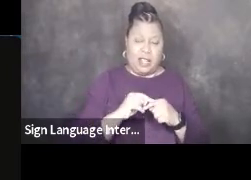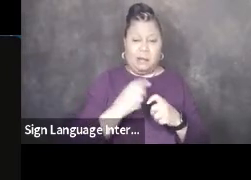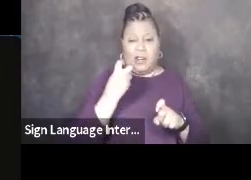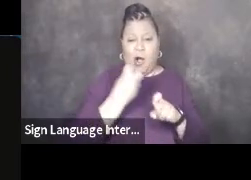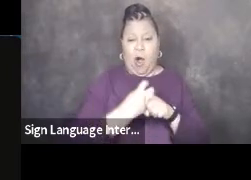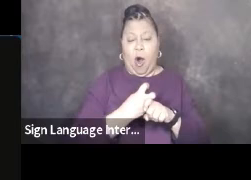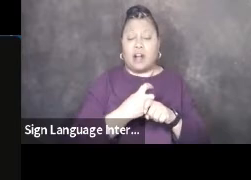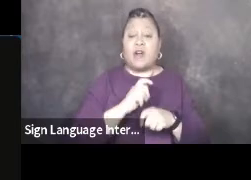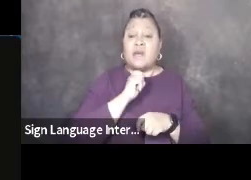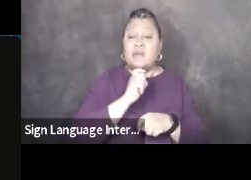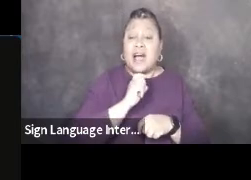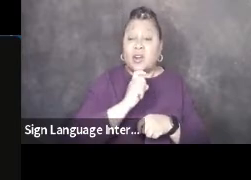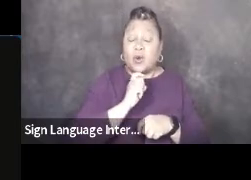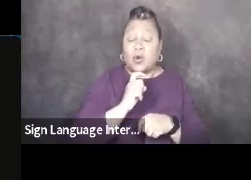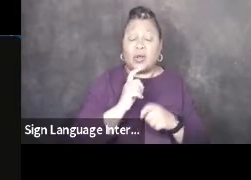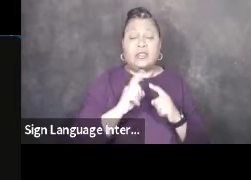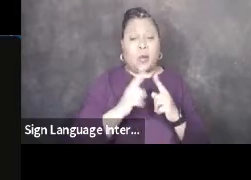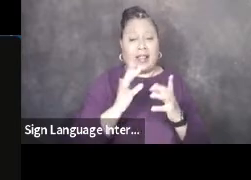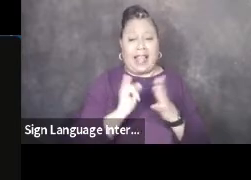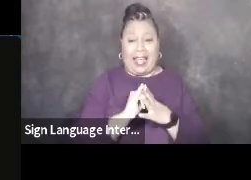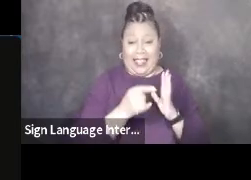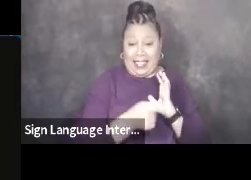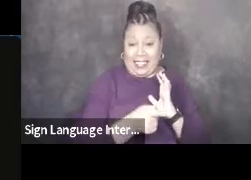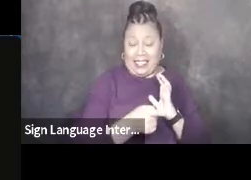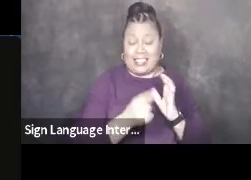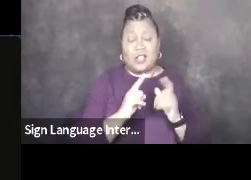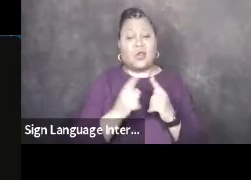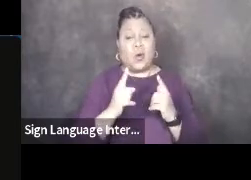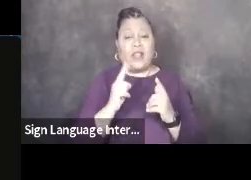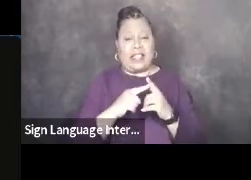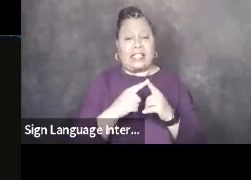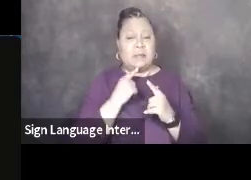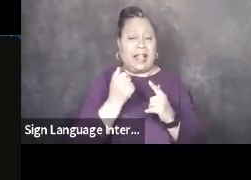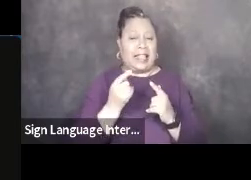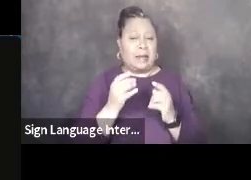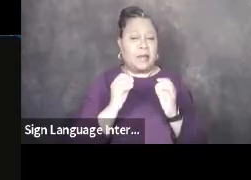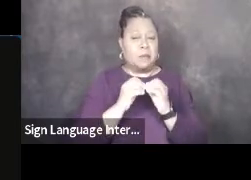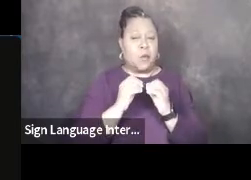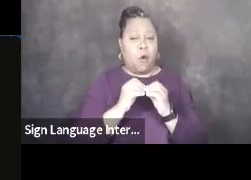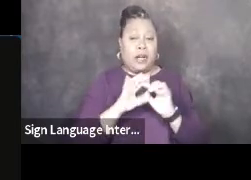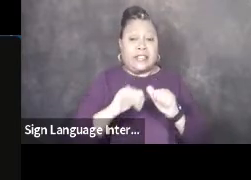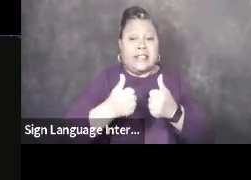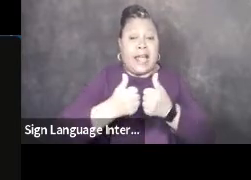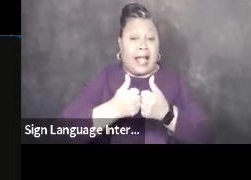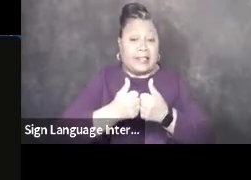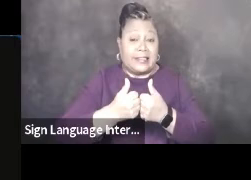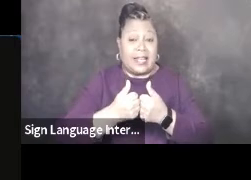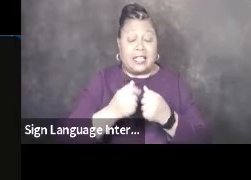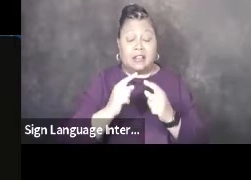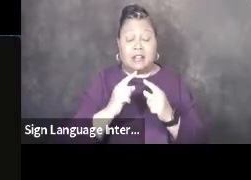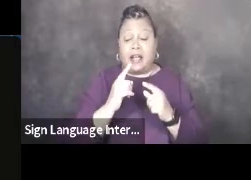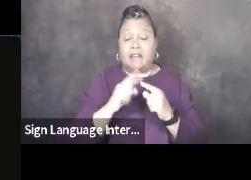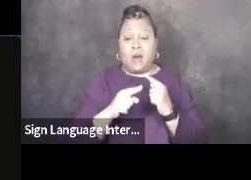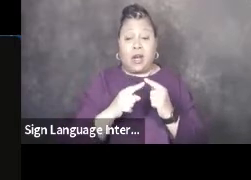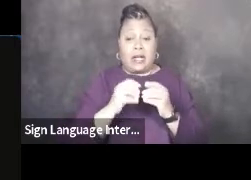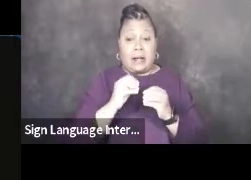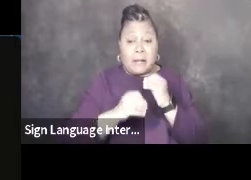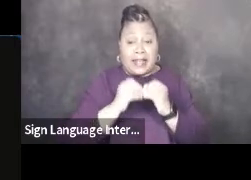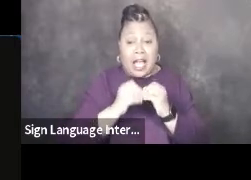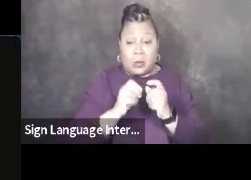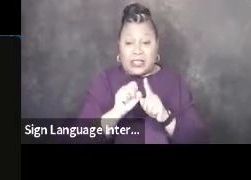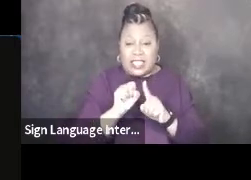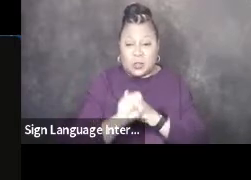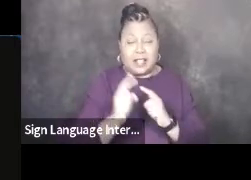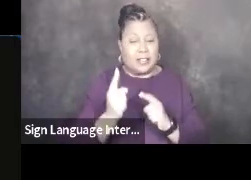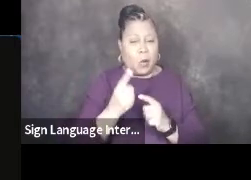or metals such as this. So this can be a little more challenging as far as just mechanical situations, and it's